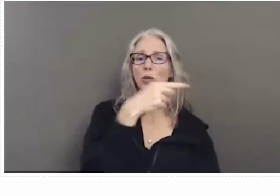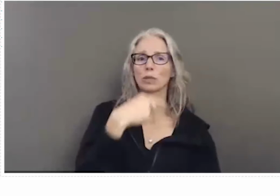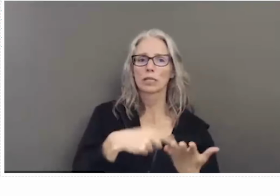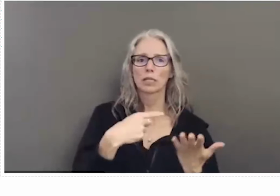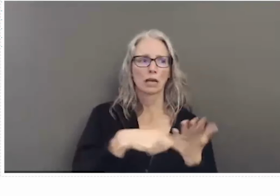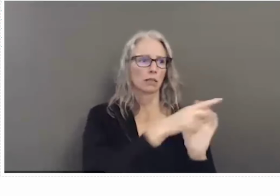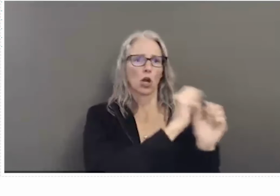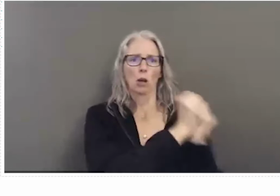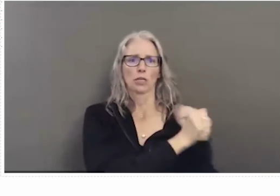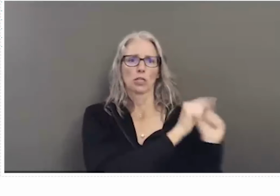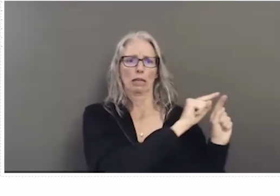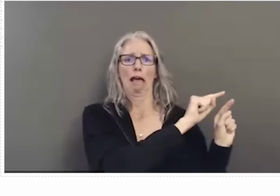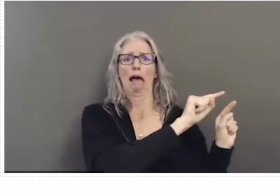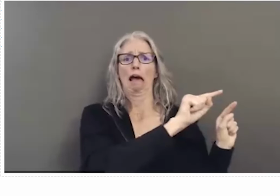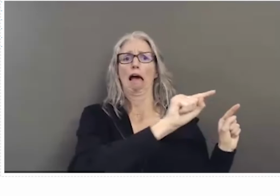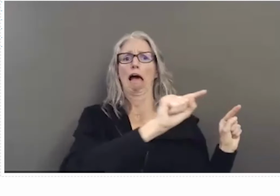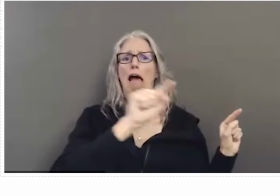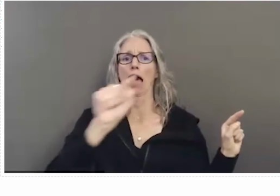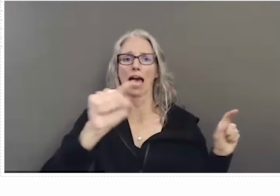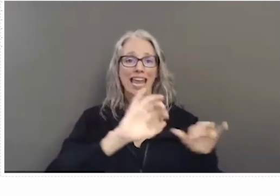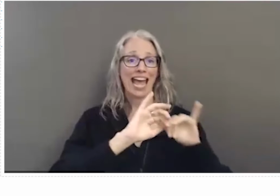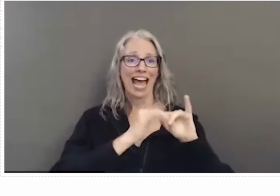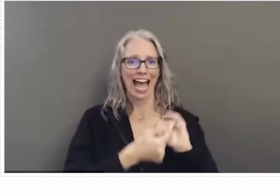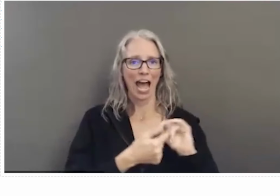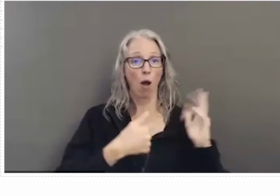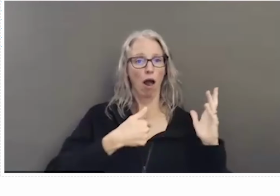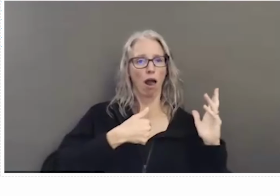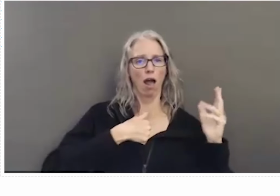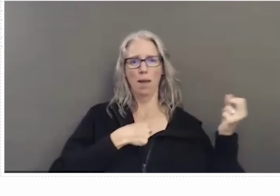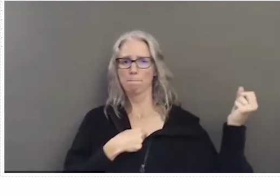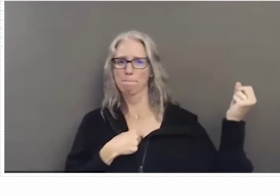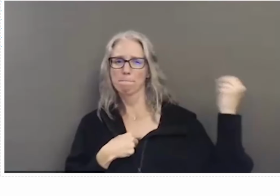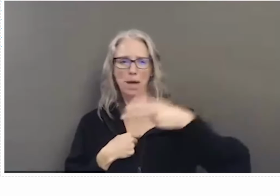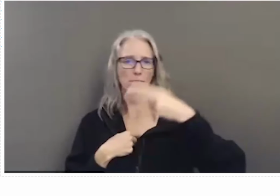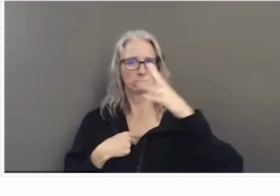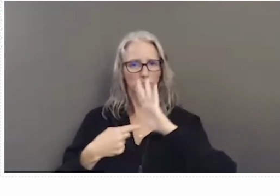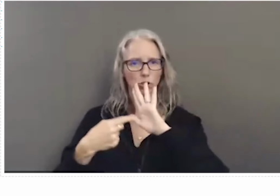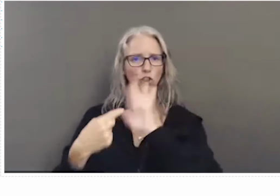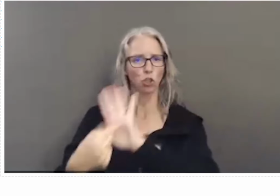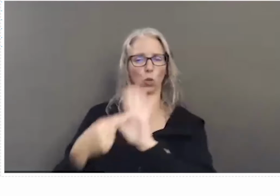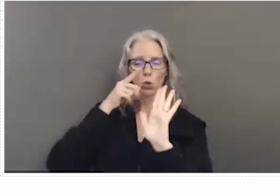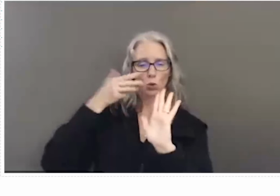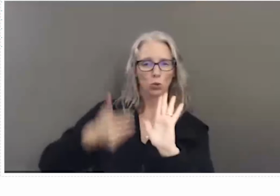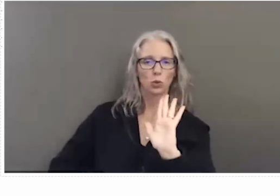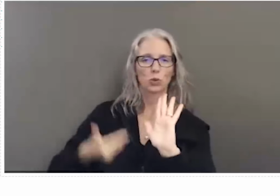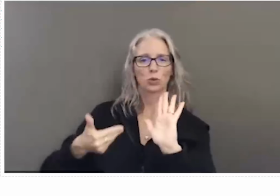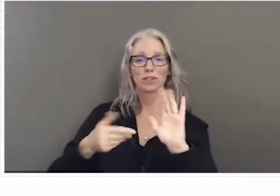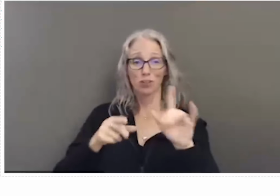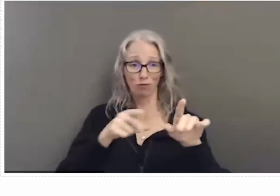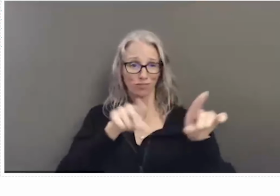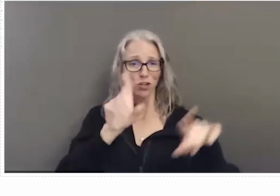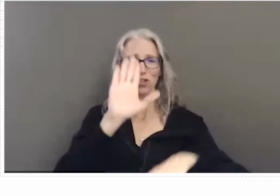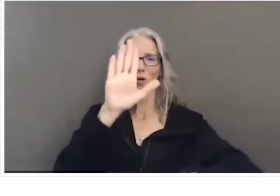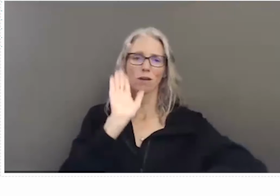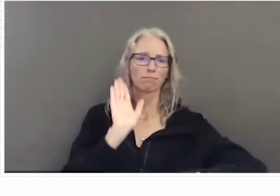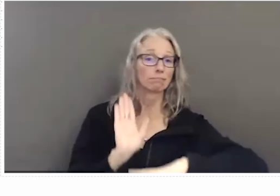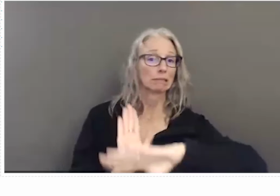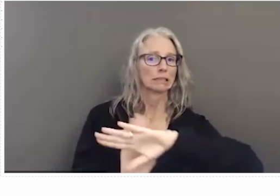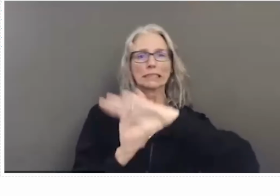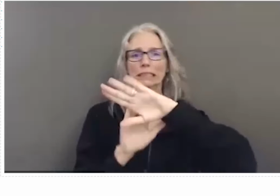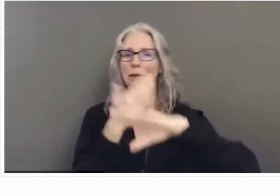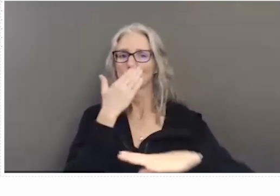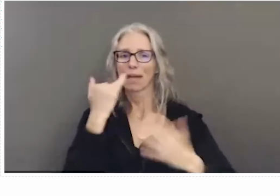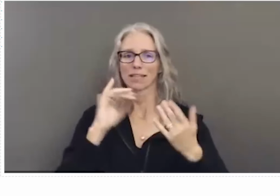you filter through that. So for all of you, what is your hot tip for standing out?